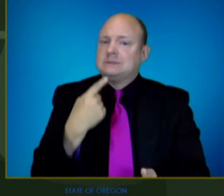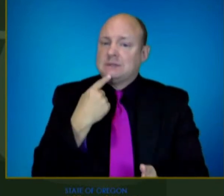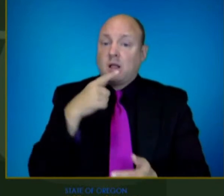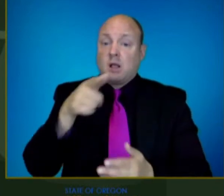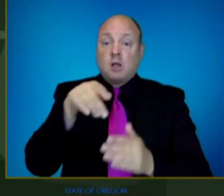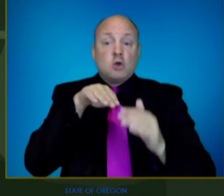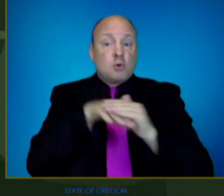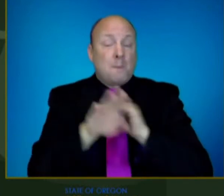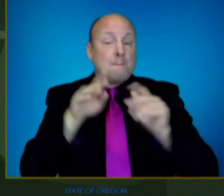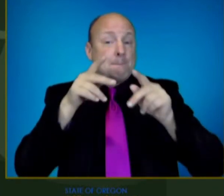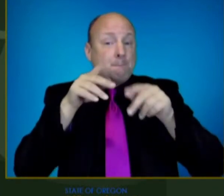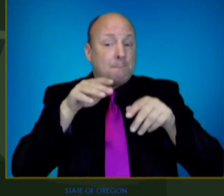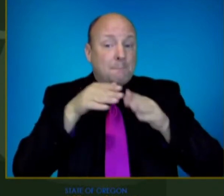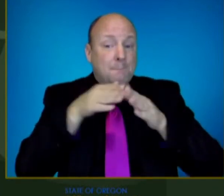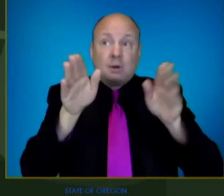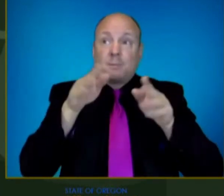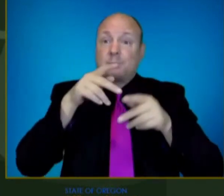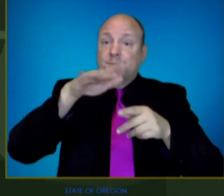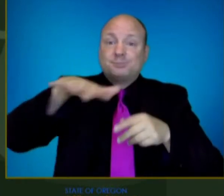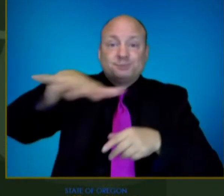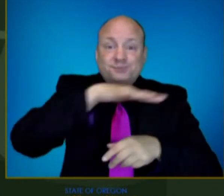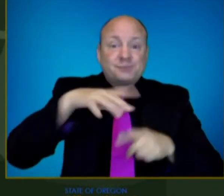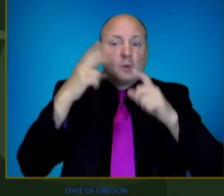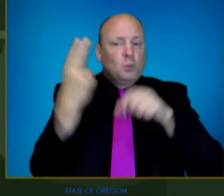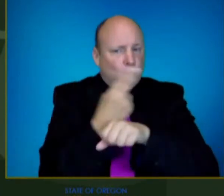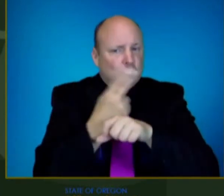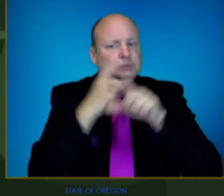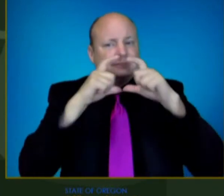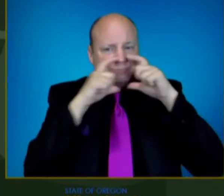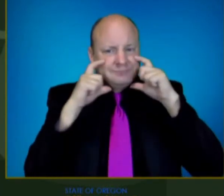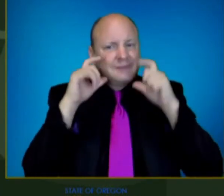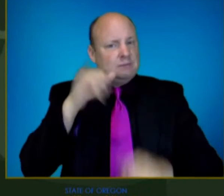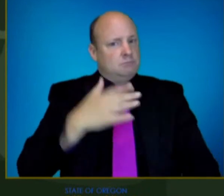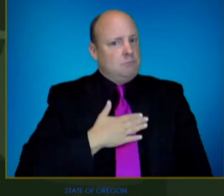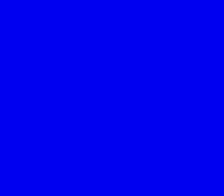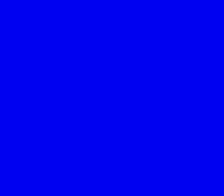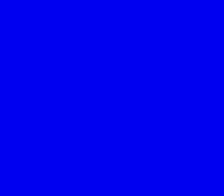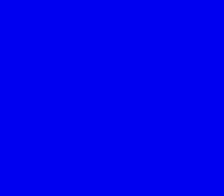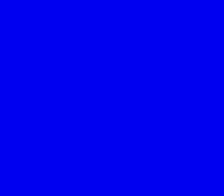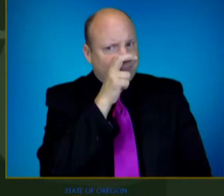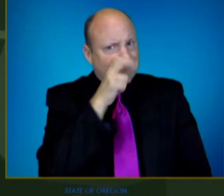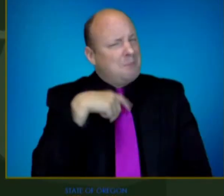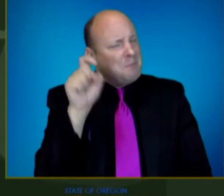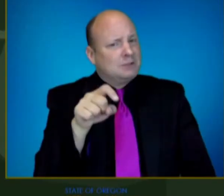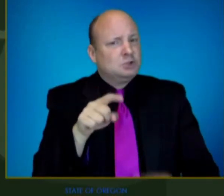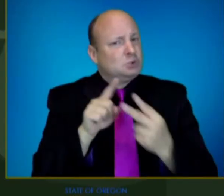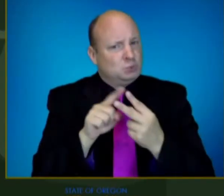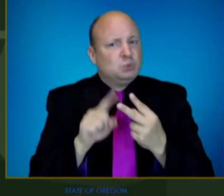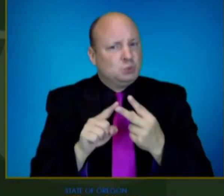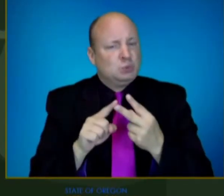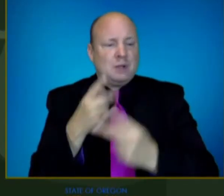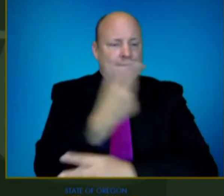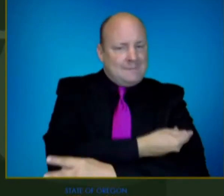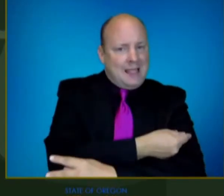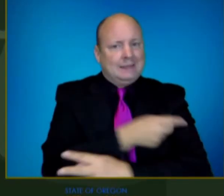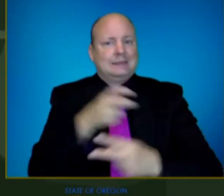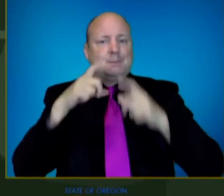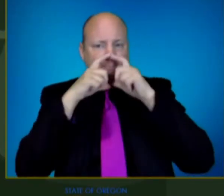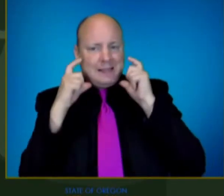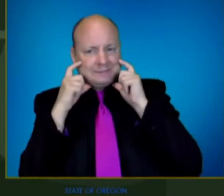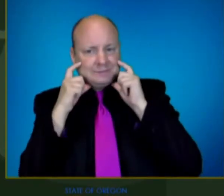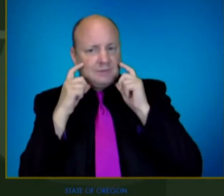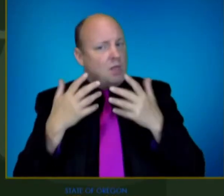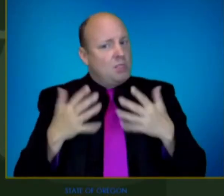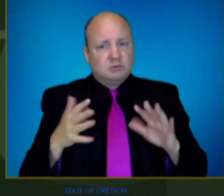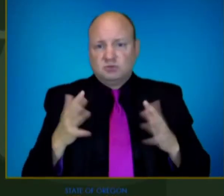mask. These are simple and effective tools to slow the spread of the virus. And so those are the actions that I am taking at this